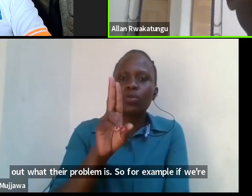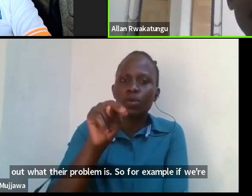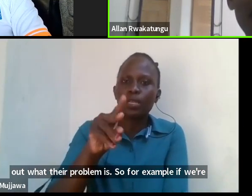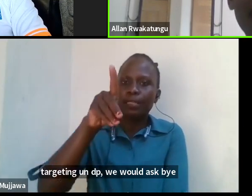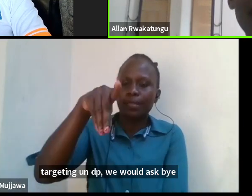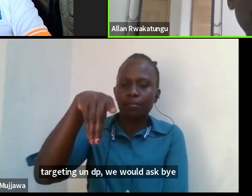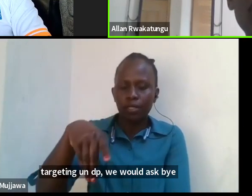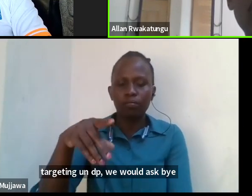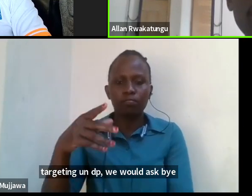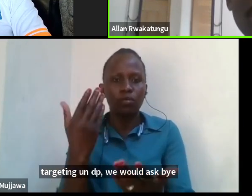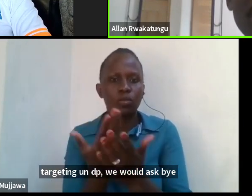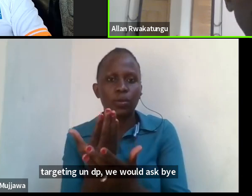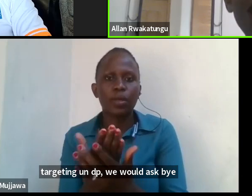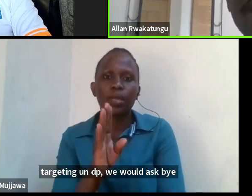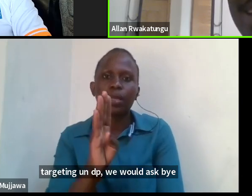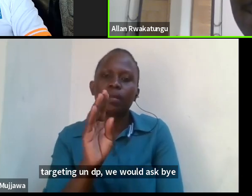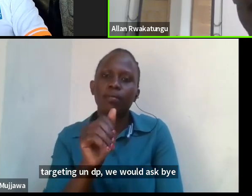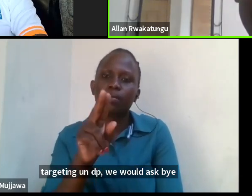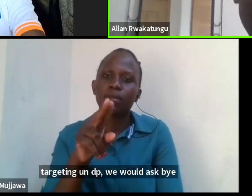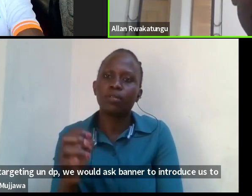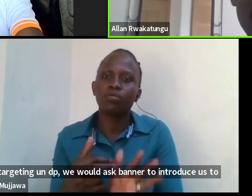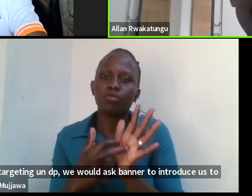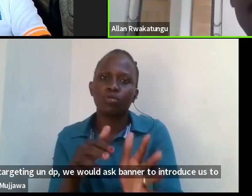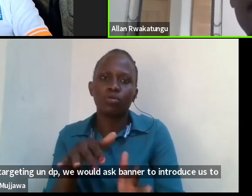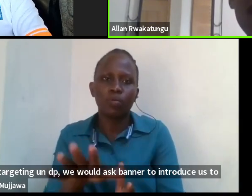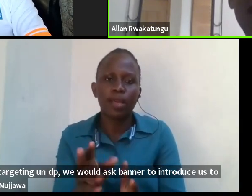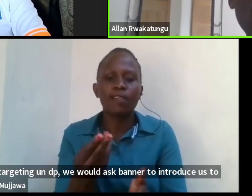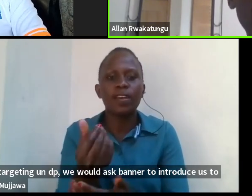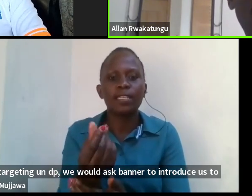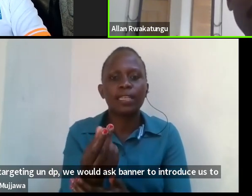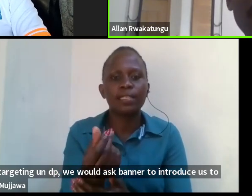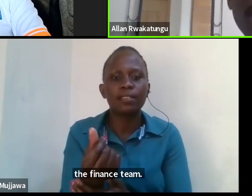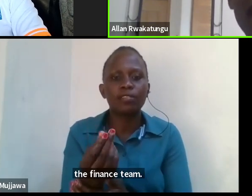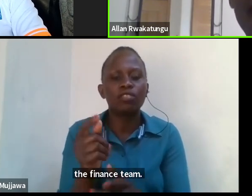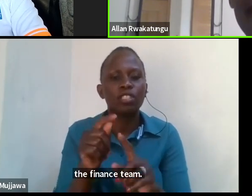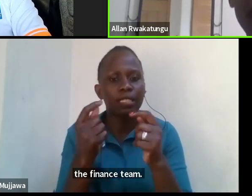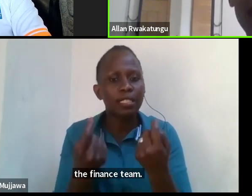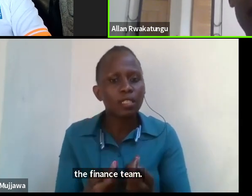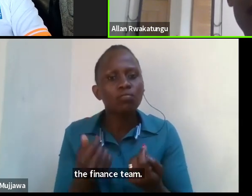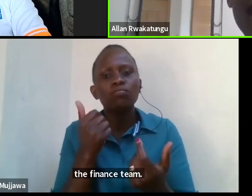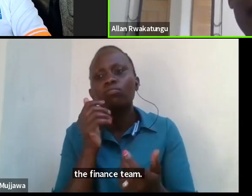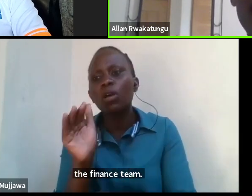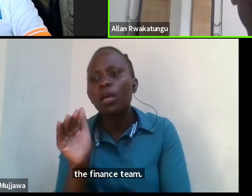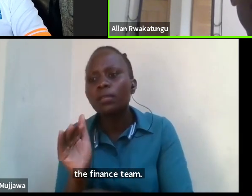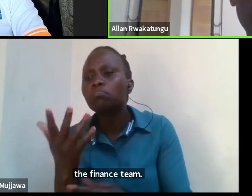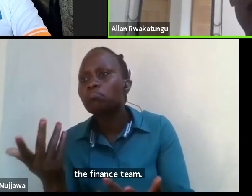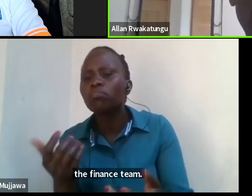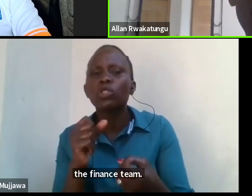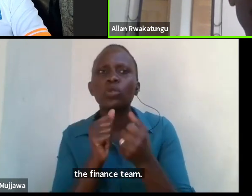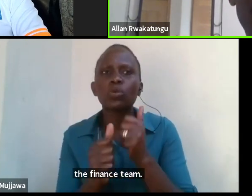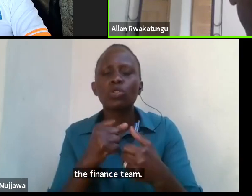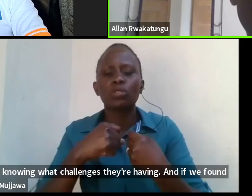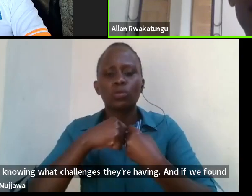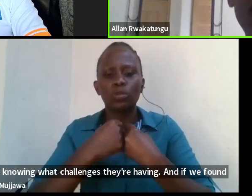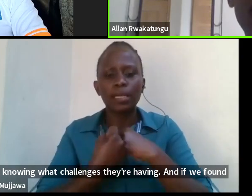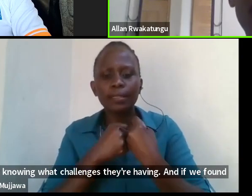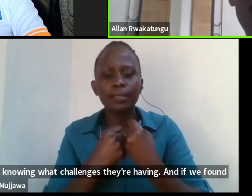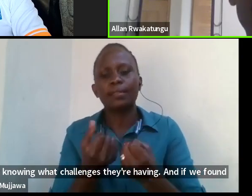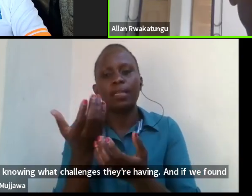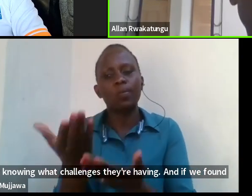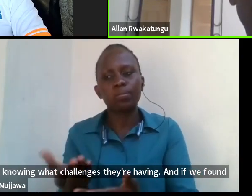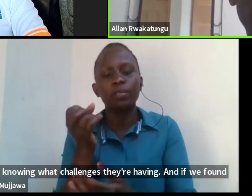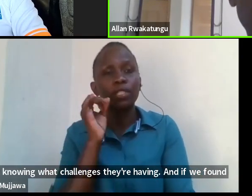ask Banner to introduce us to their finance team, find out what challenges they are having. And if we found out that they are